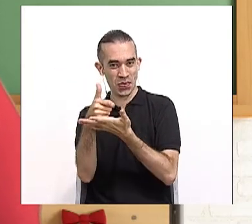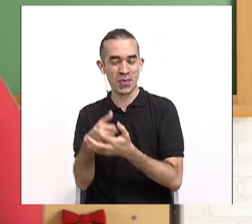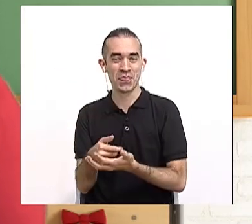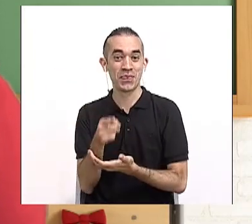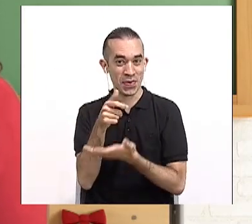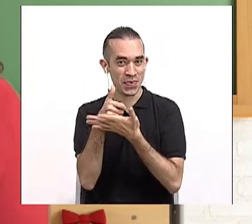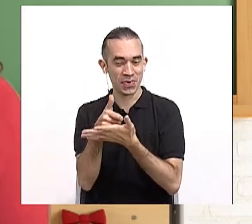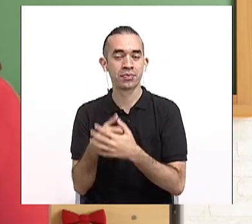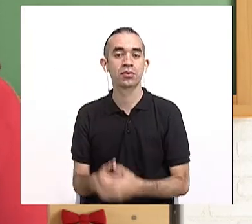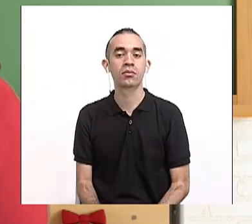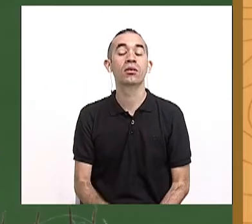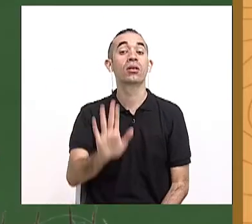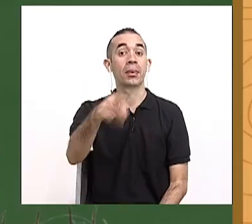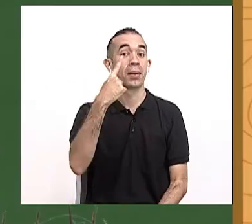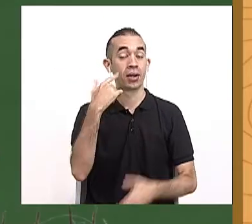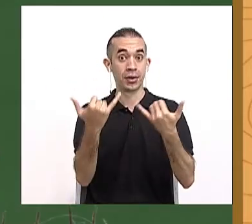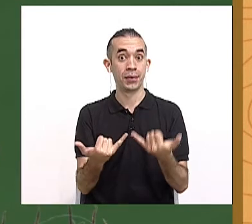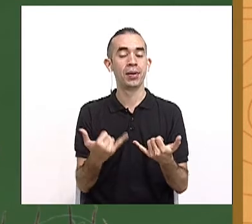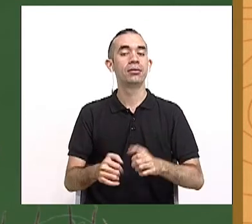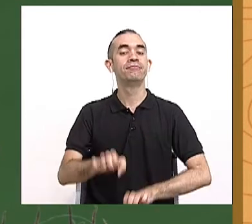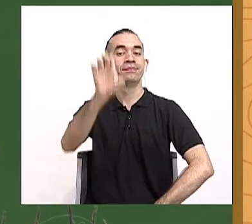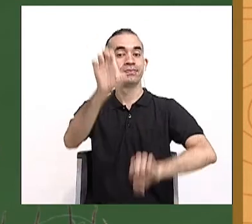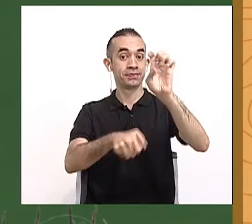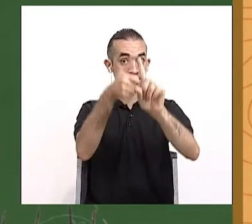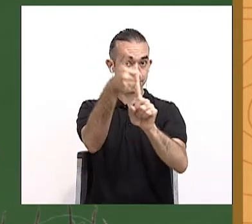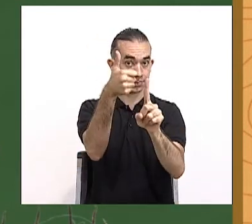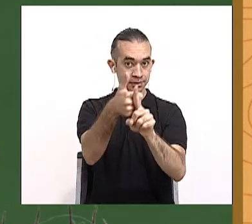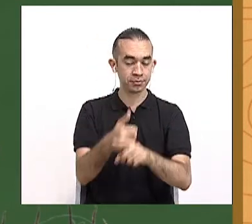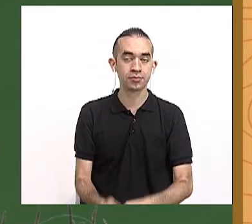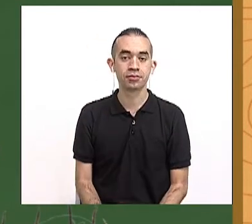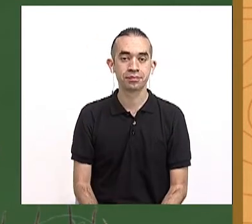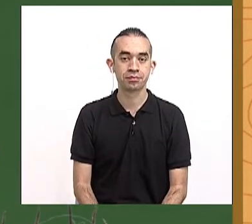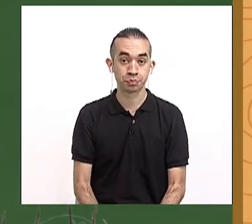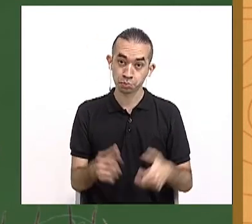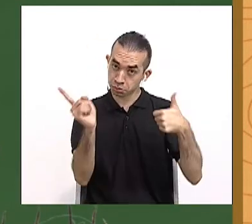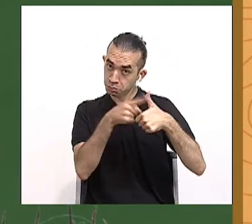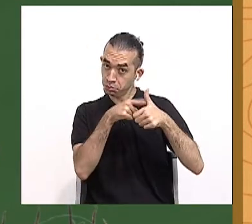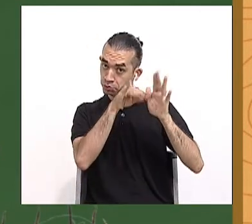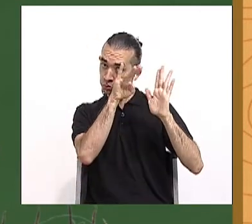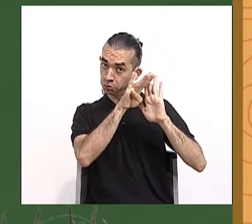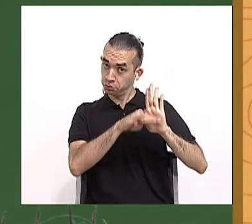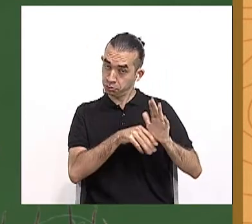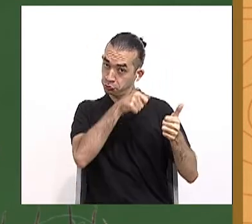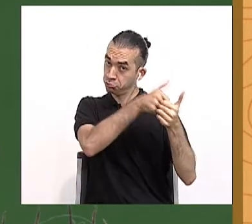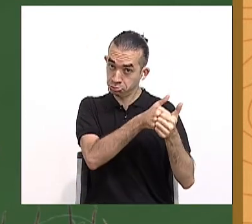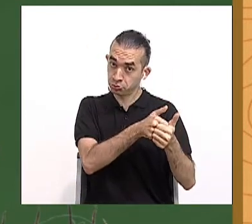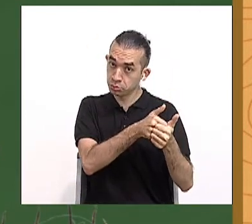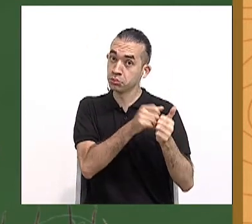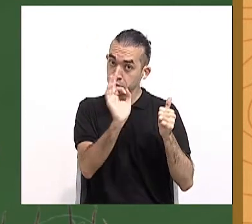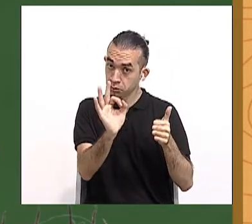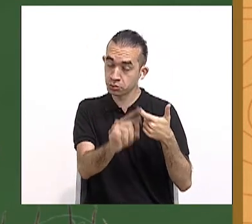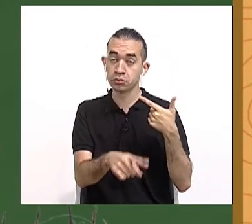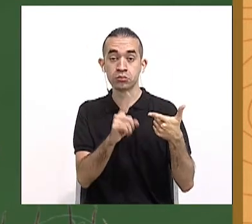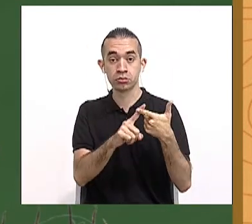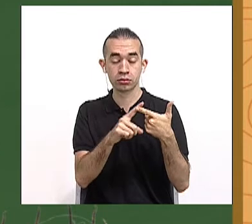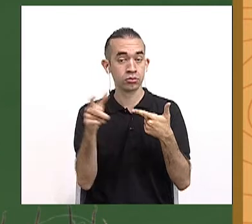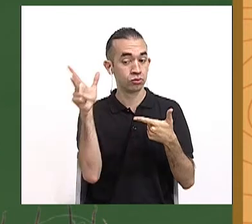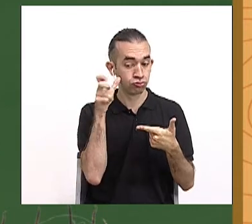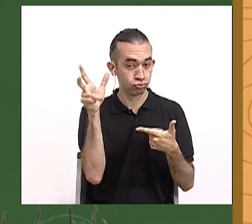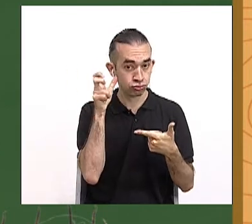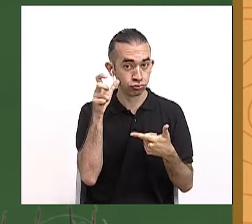Thank you very much, Josemir. Well, your grandfather is unique. I'm sure many people learn a lot with your